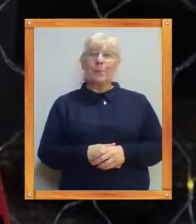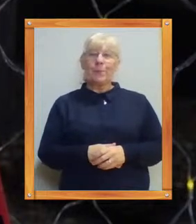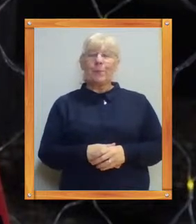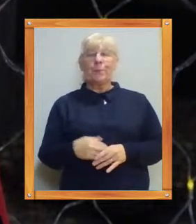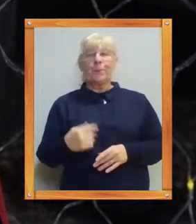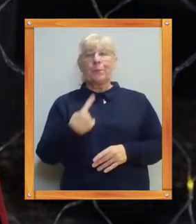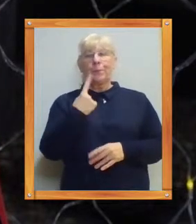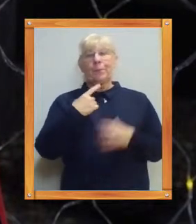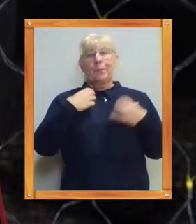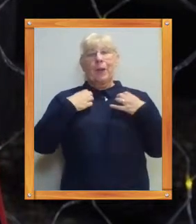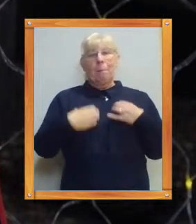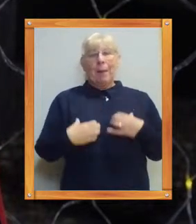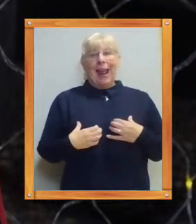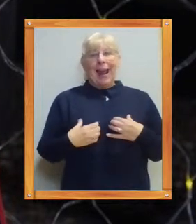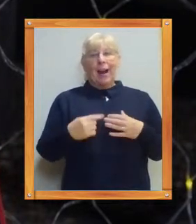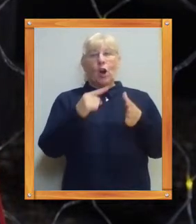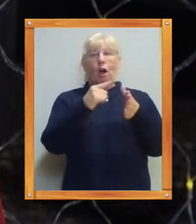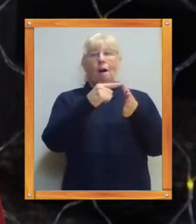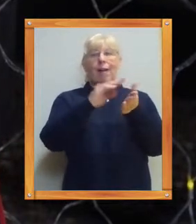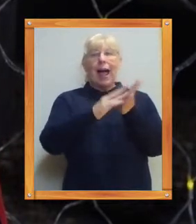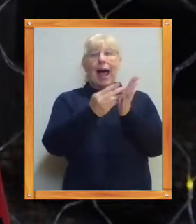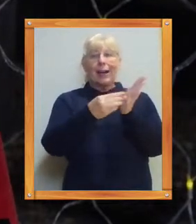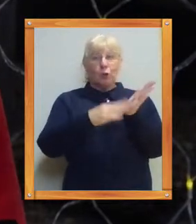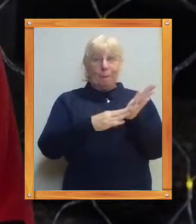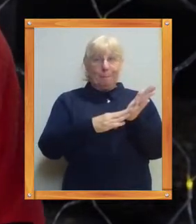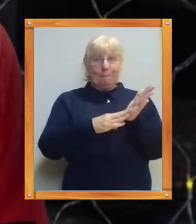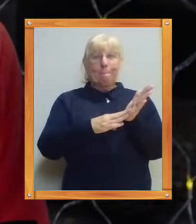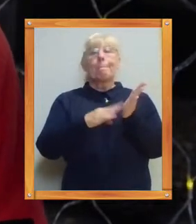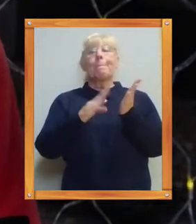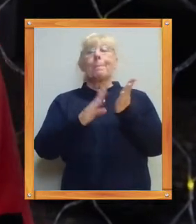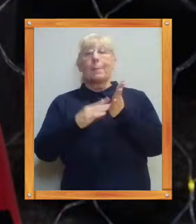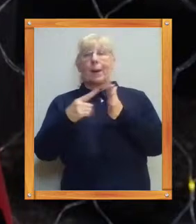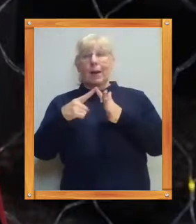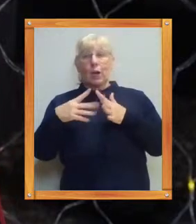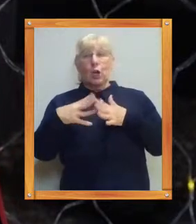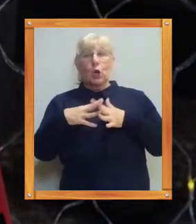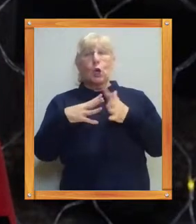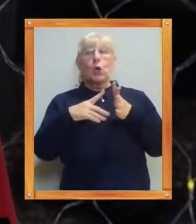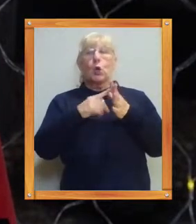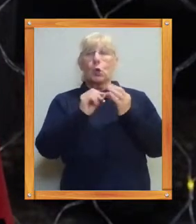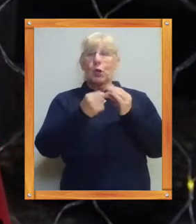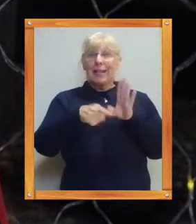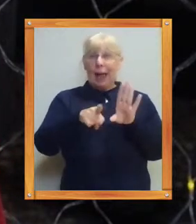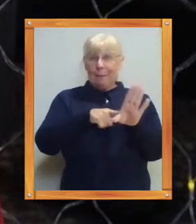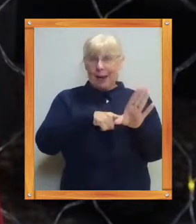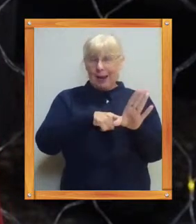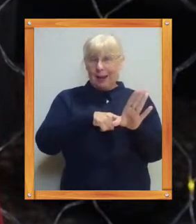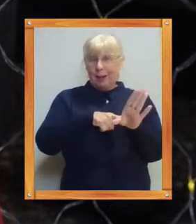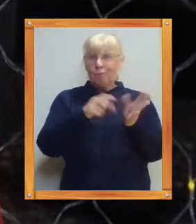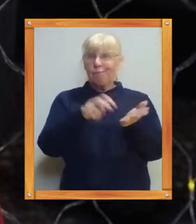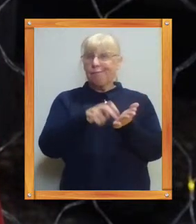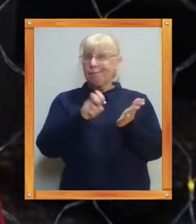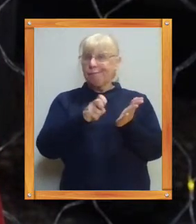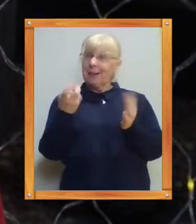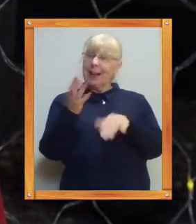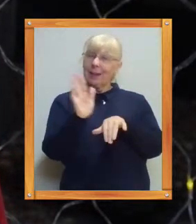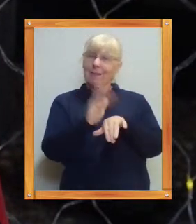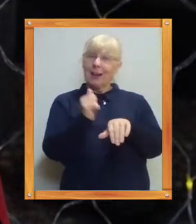I'm delighted to welcome you all to our virtual lights switch on ceremony here in Randalstown.